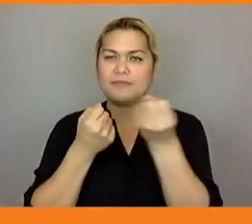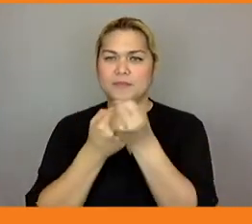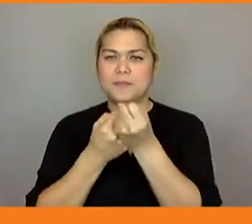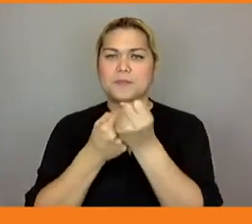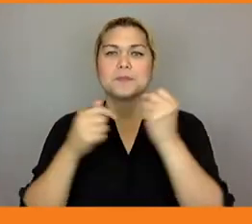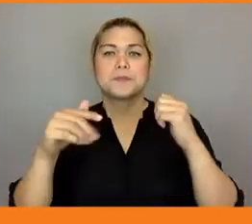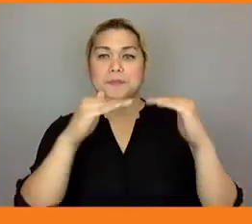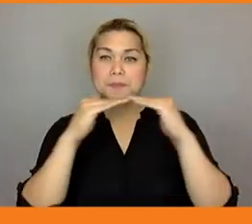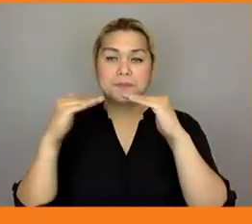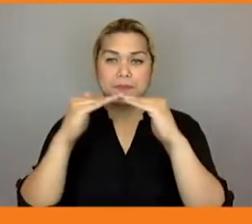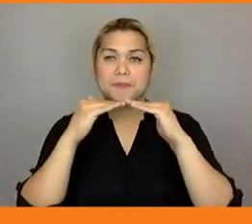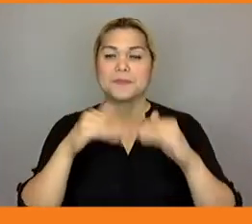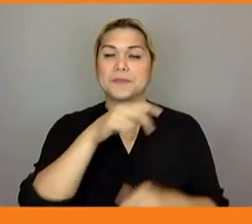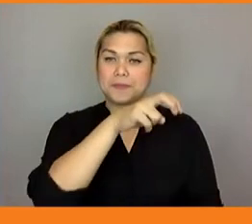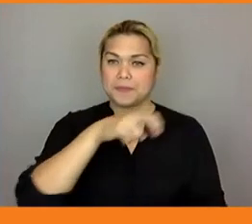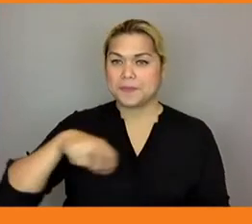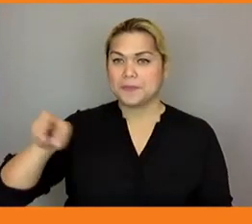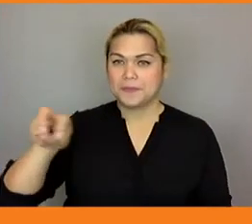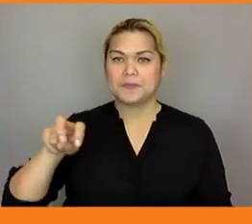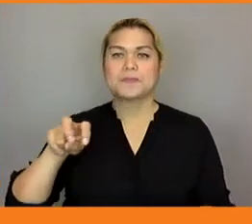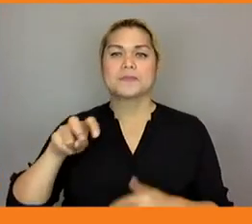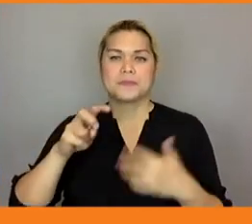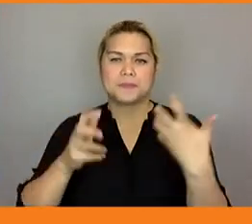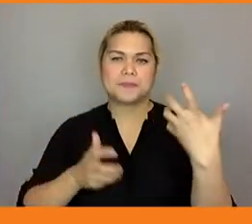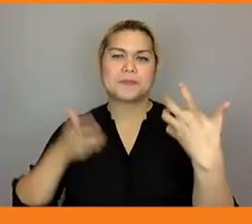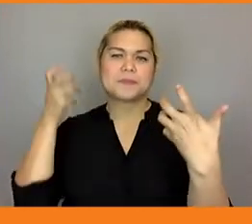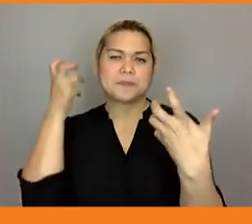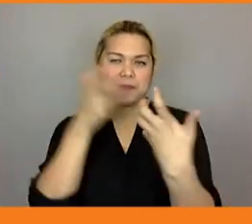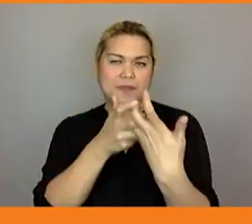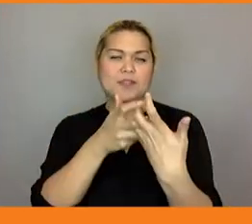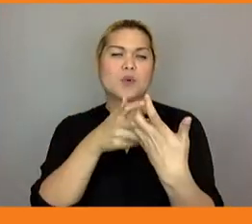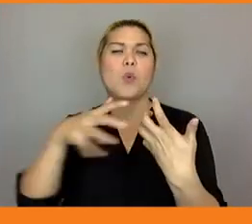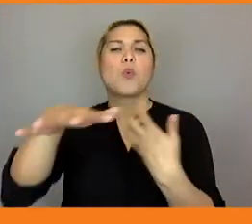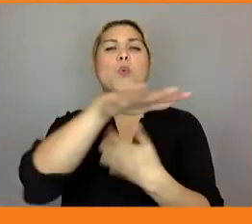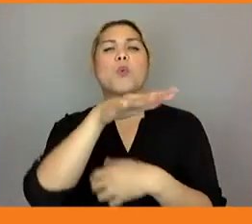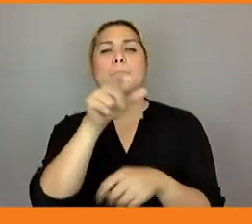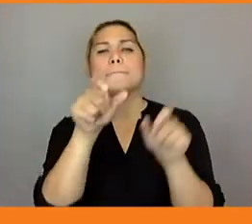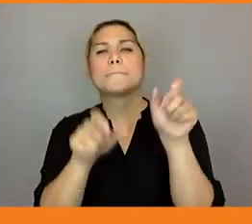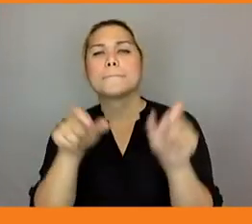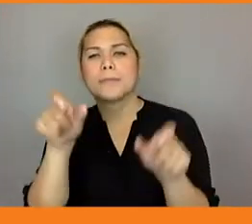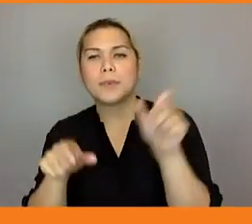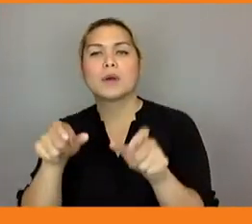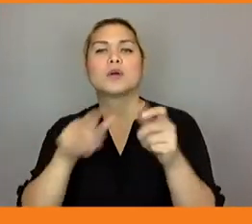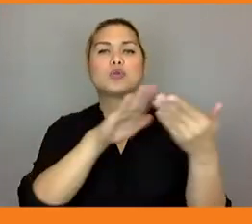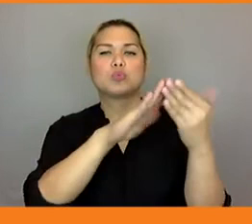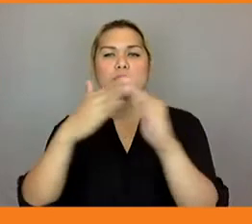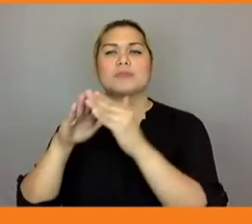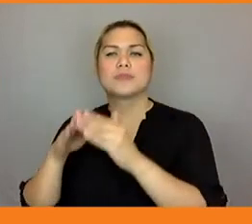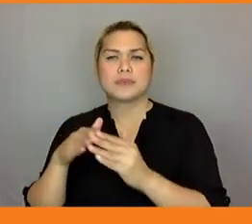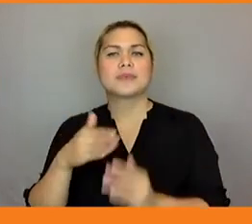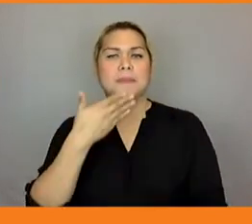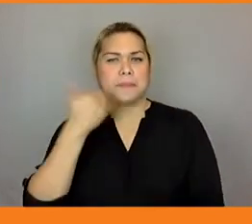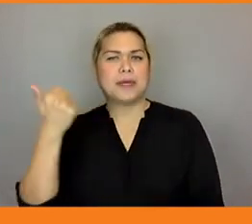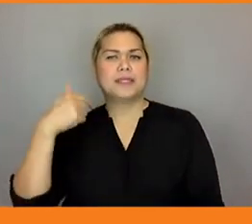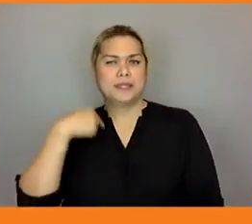for all the people in the affected communities. So we are doing our best. You know,